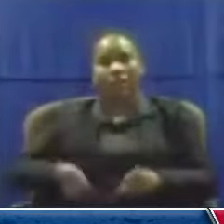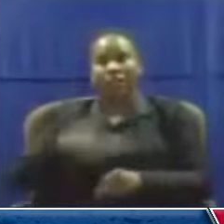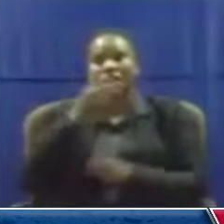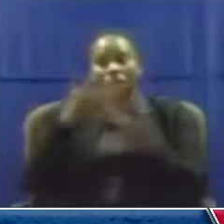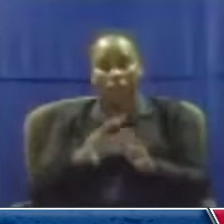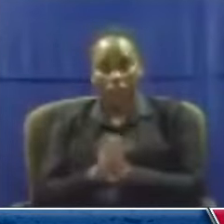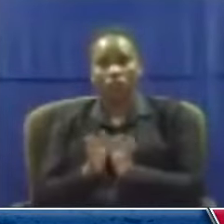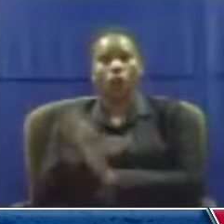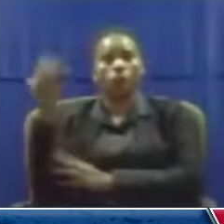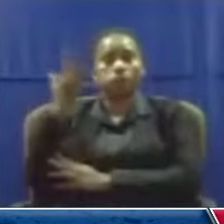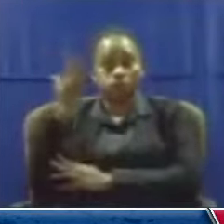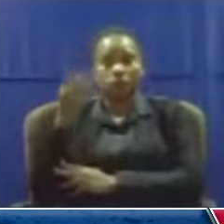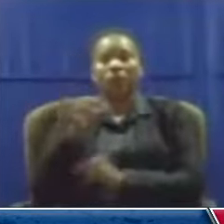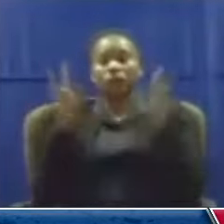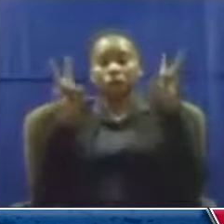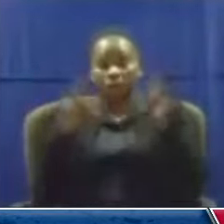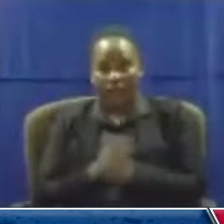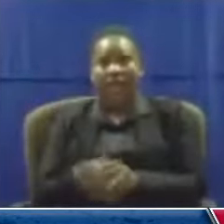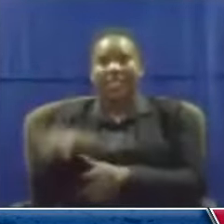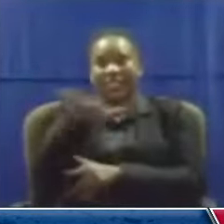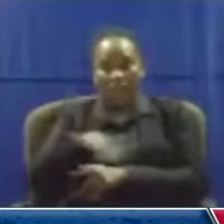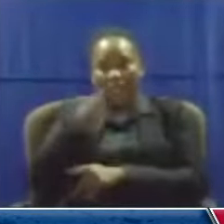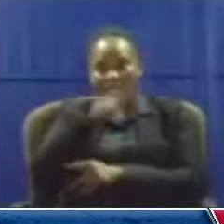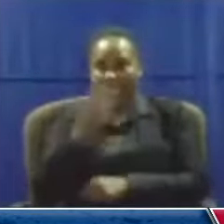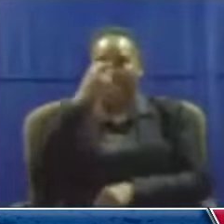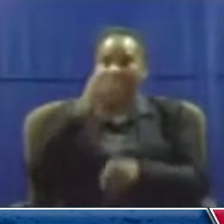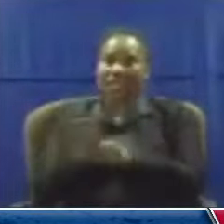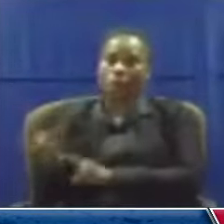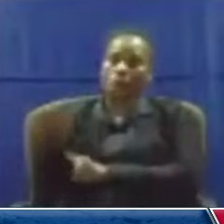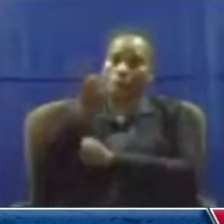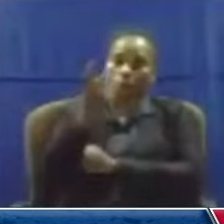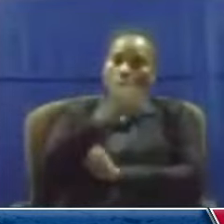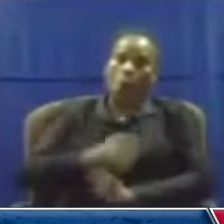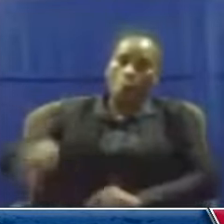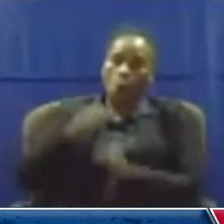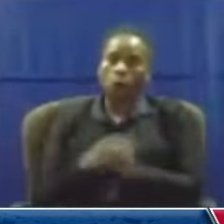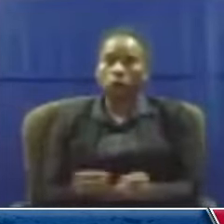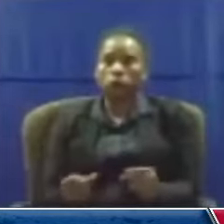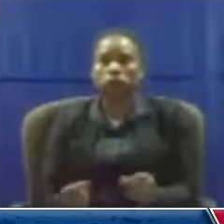quote, that this situation called for a massive and urgent relief